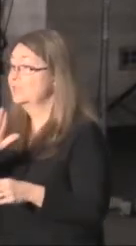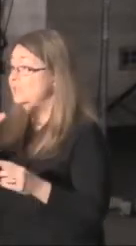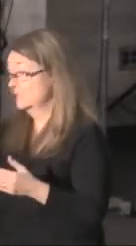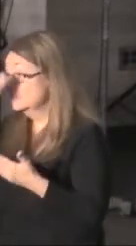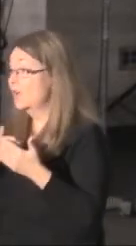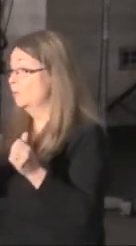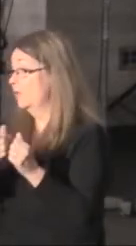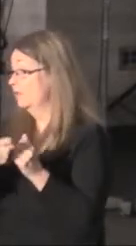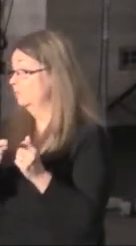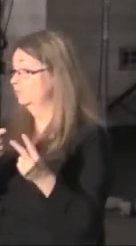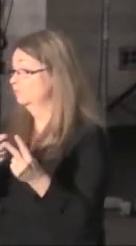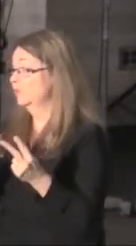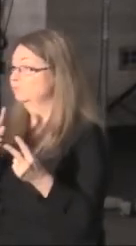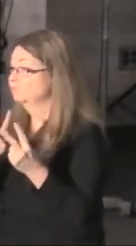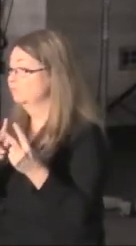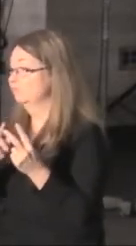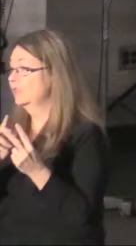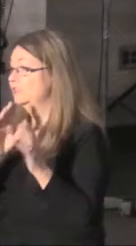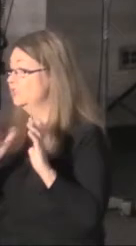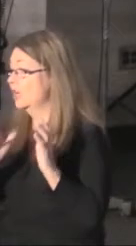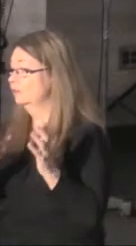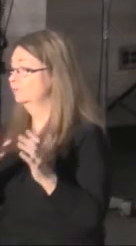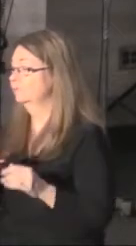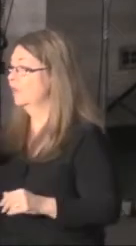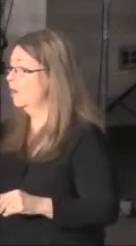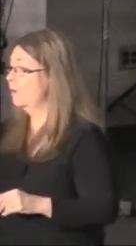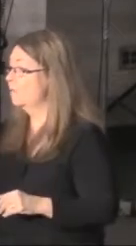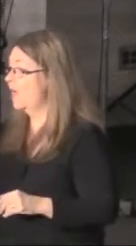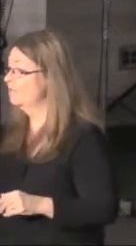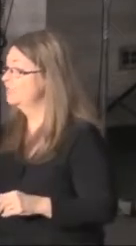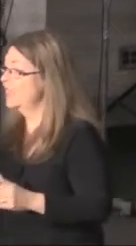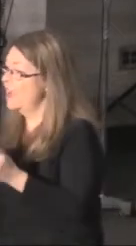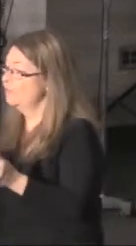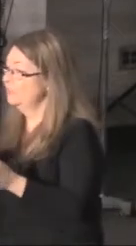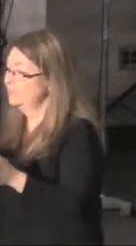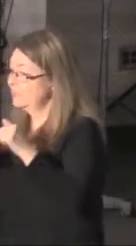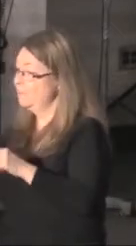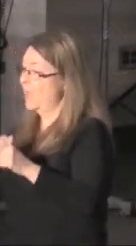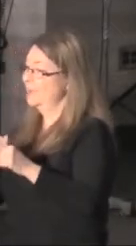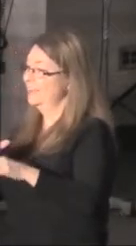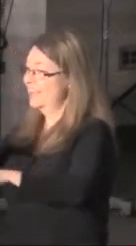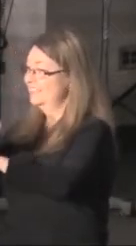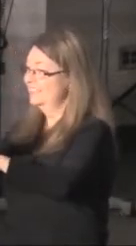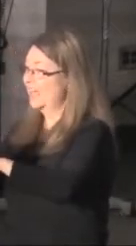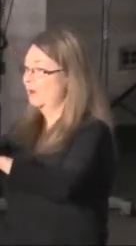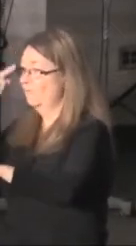too, and we were talking this. And here's Ralph's saying, "Every setback is a setup for a